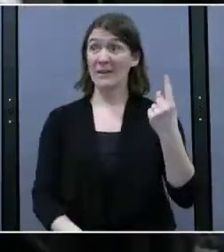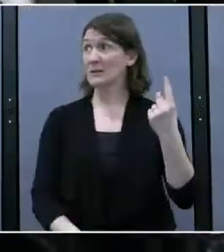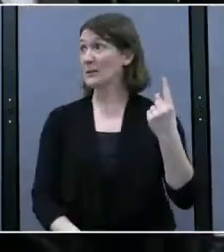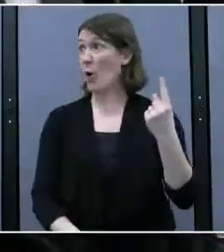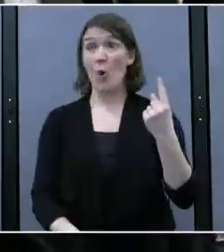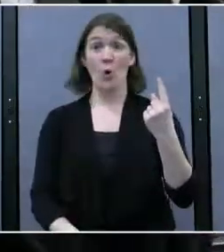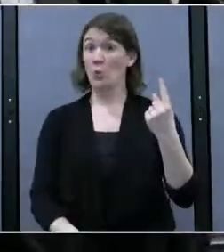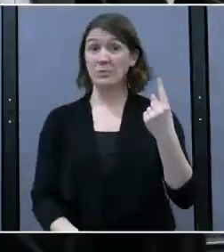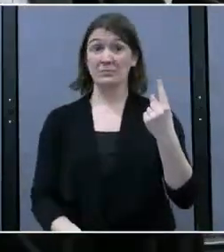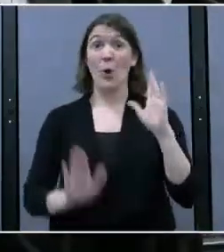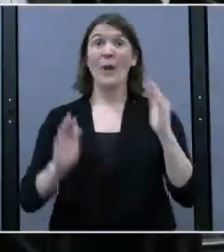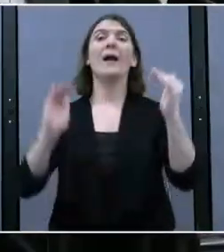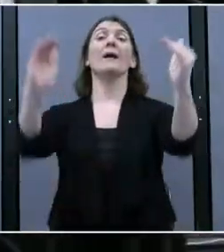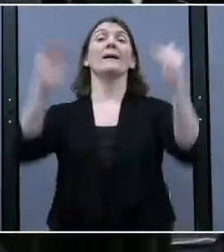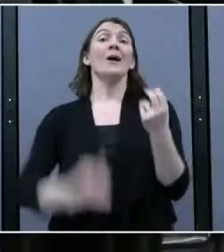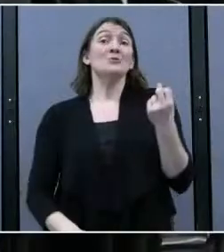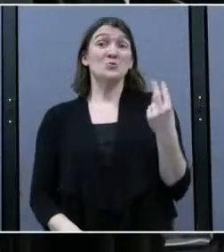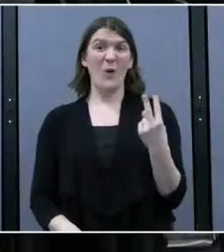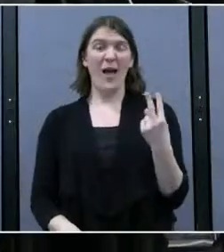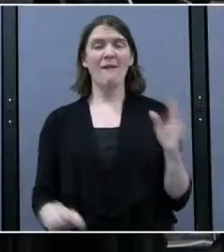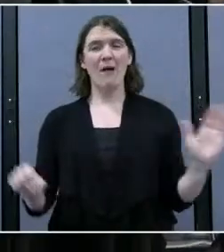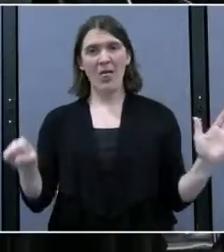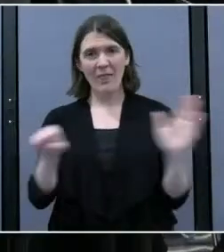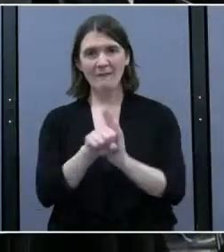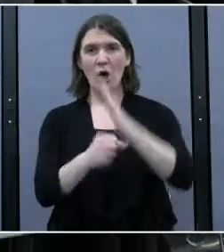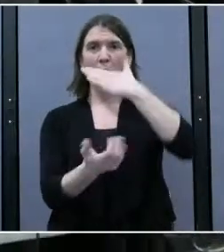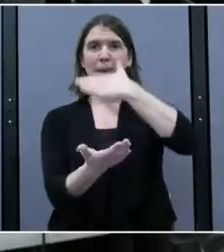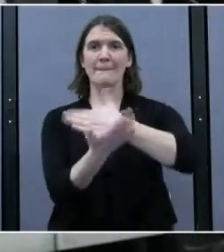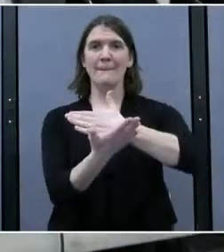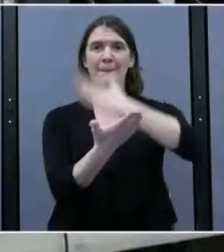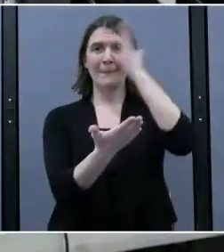Okay, so Article 12, to see how much money the